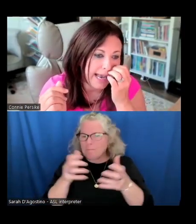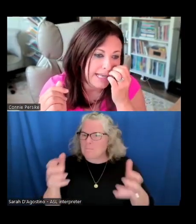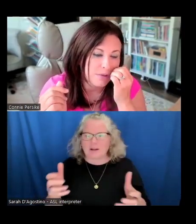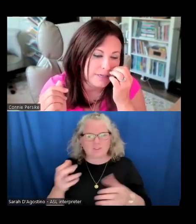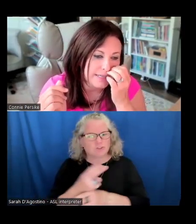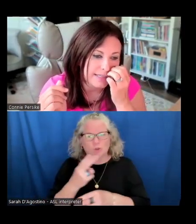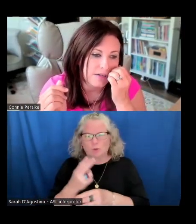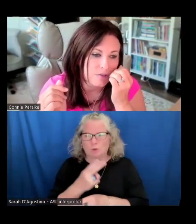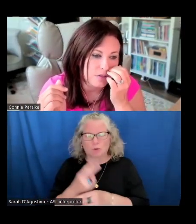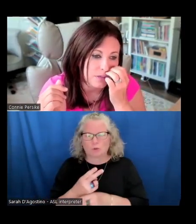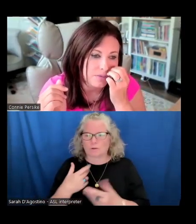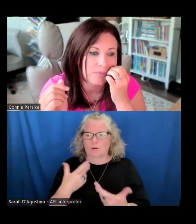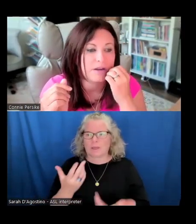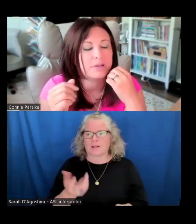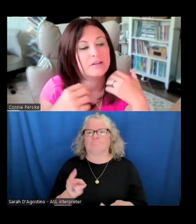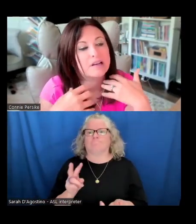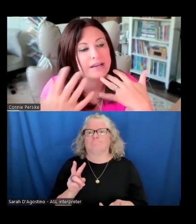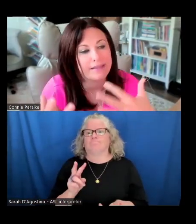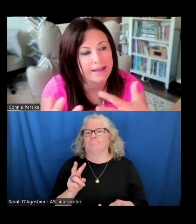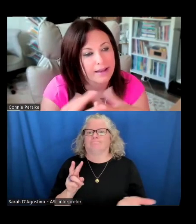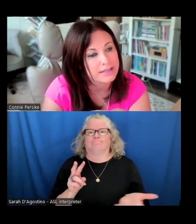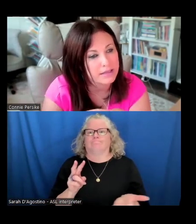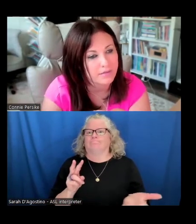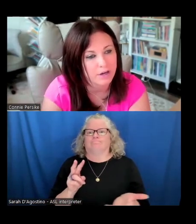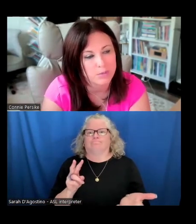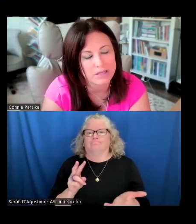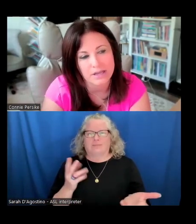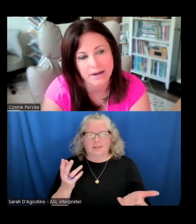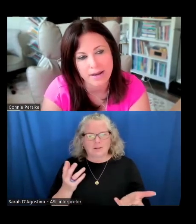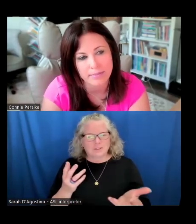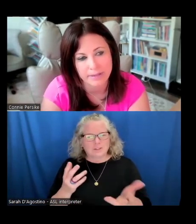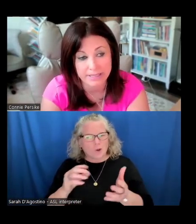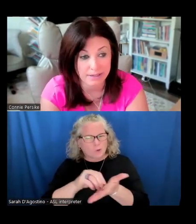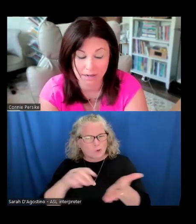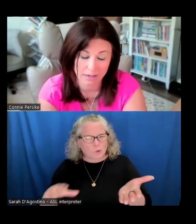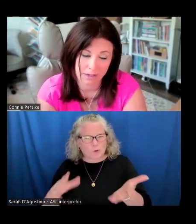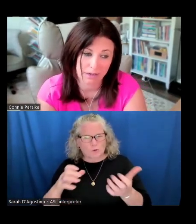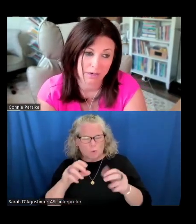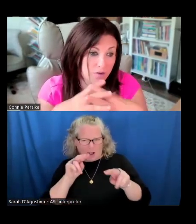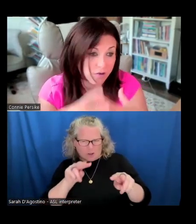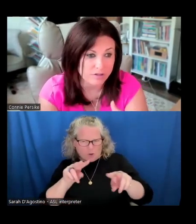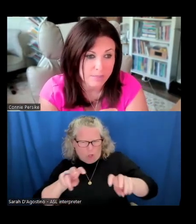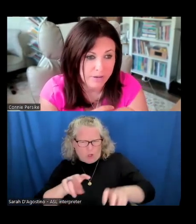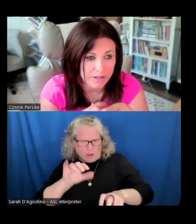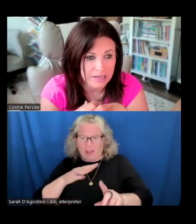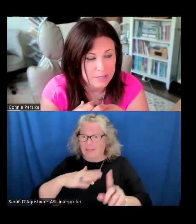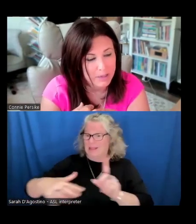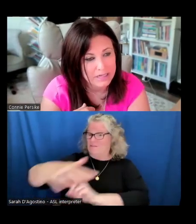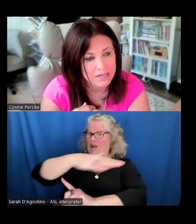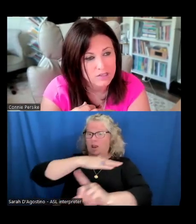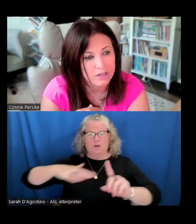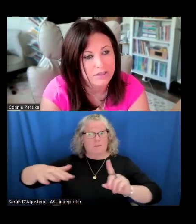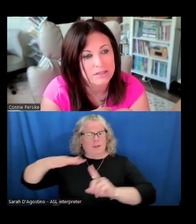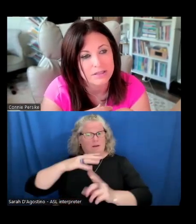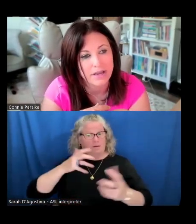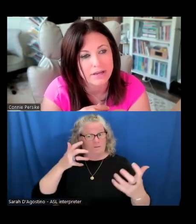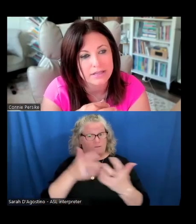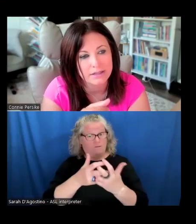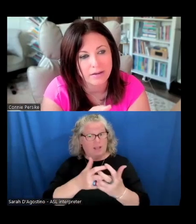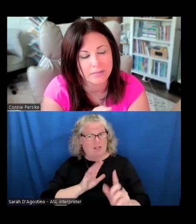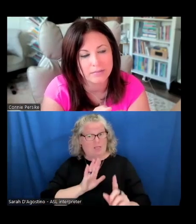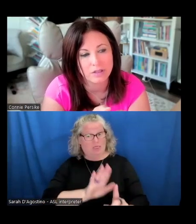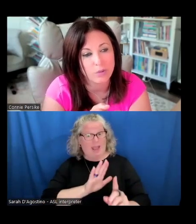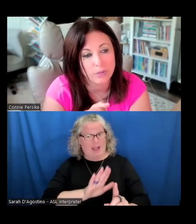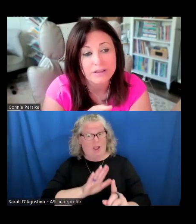So as we're assessing our students, we want to be looking at that. Is the environment set up based on neurotypical expectations